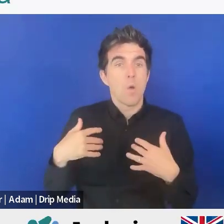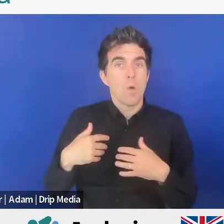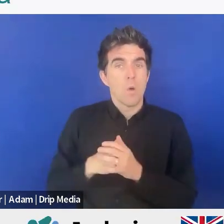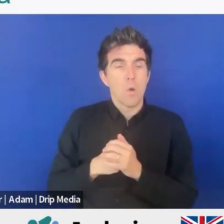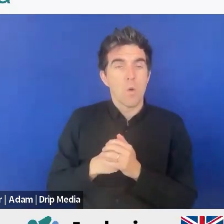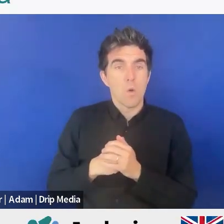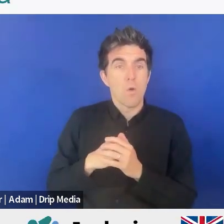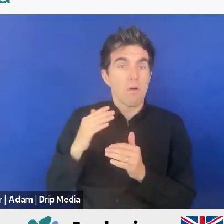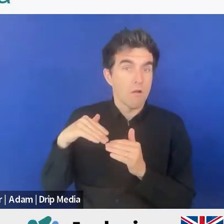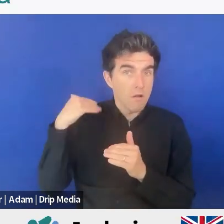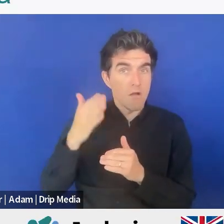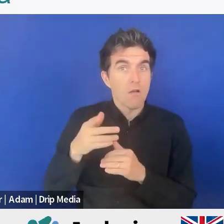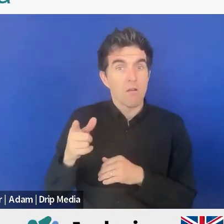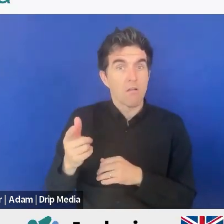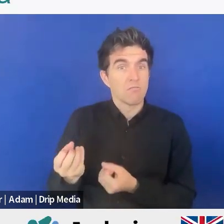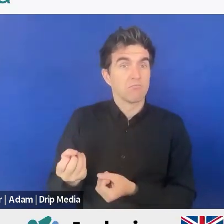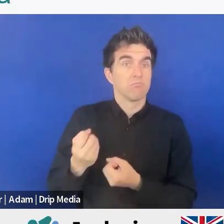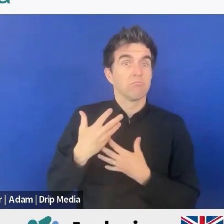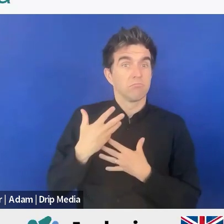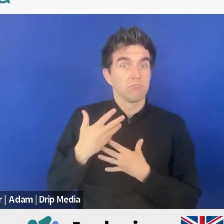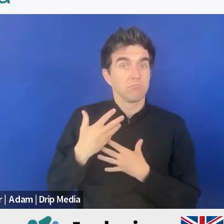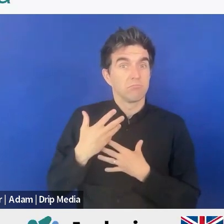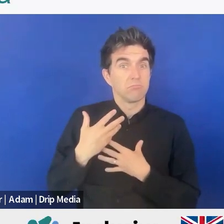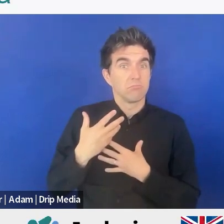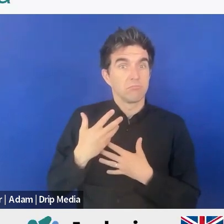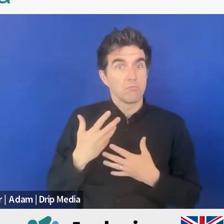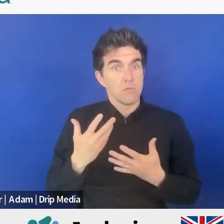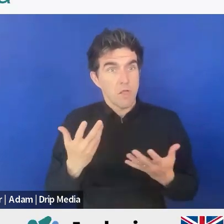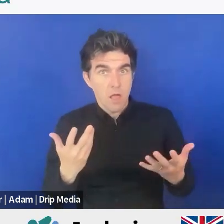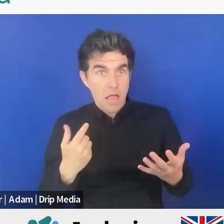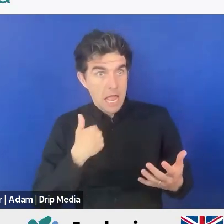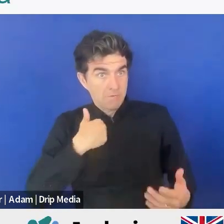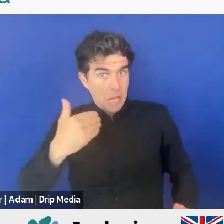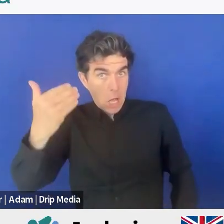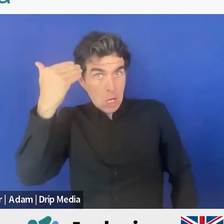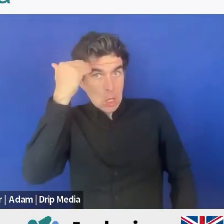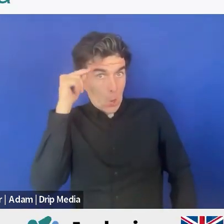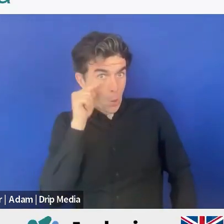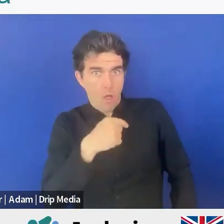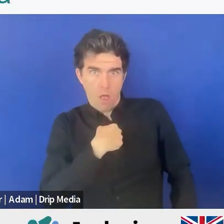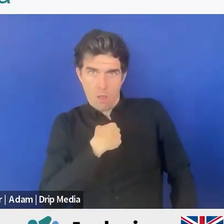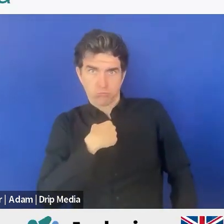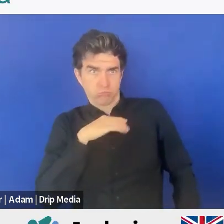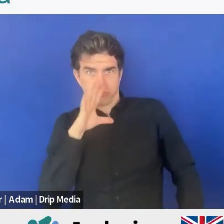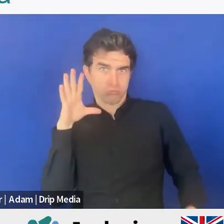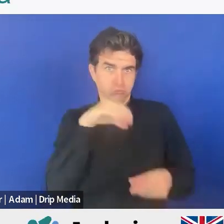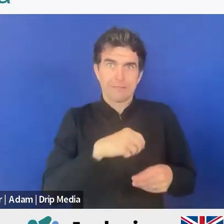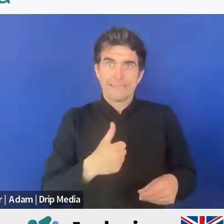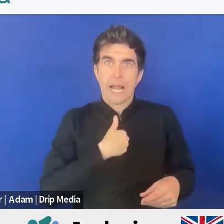if I had known about this project earlier, I would have contacted myself. In this way, we can say that